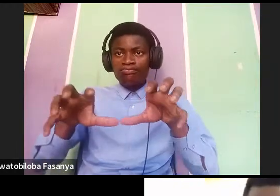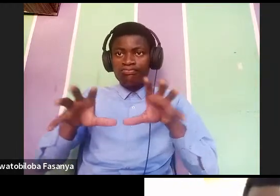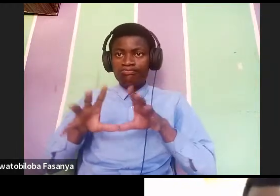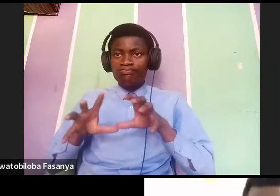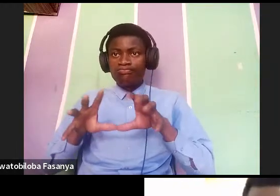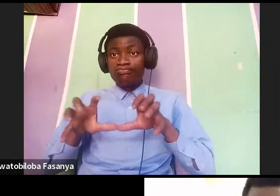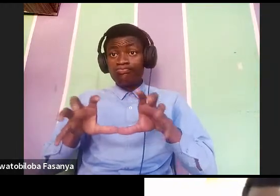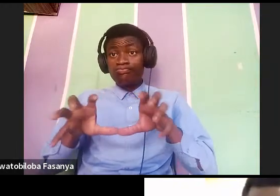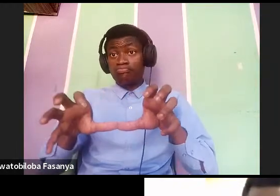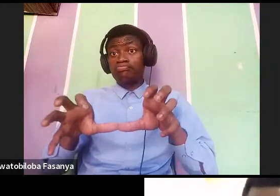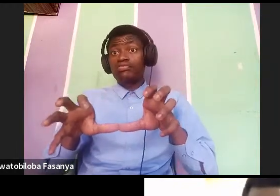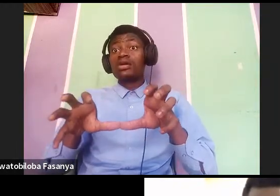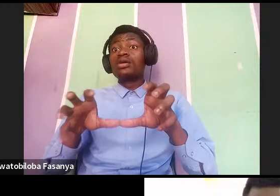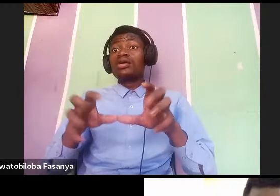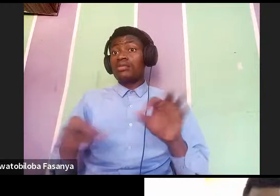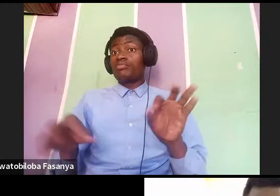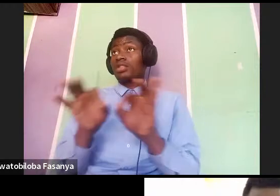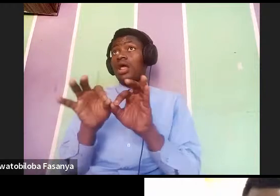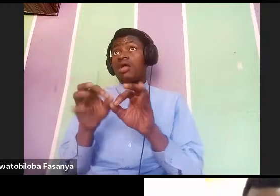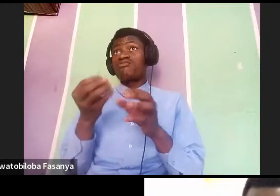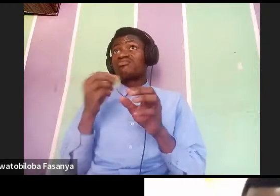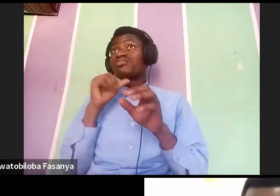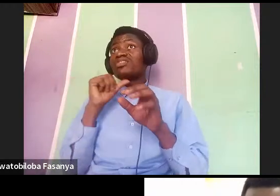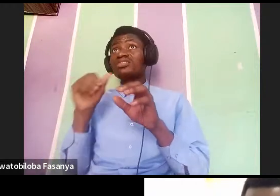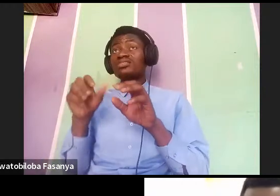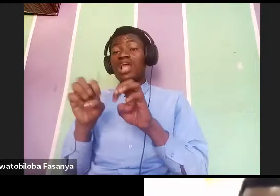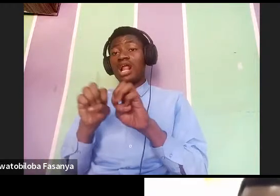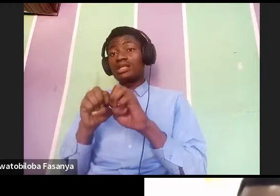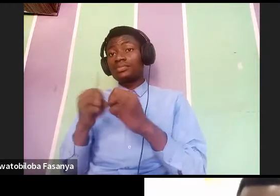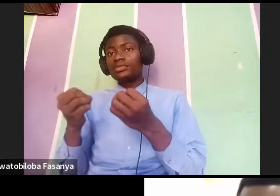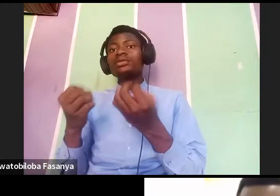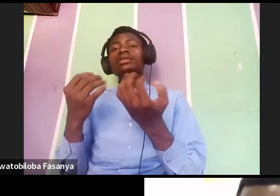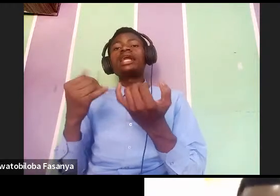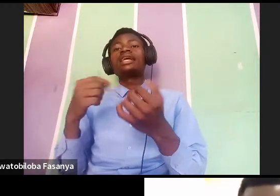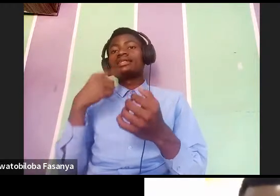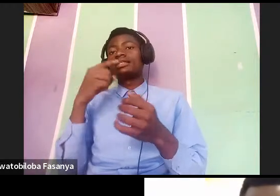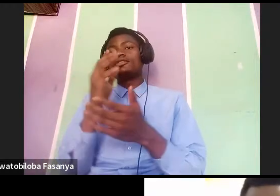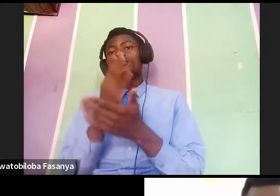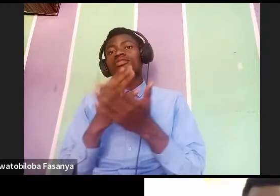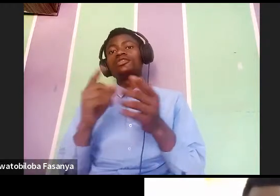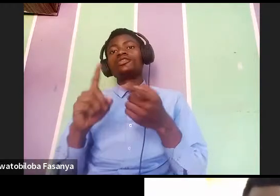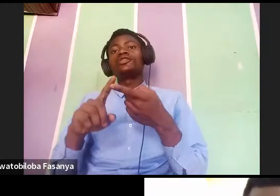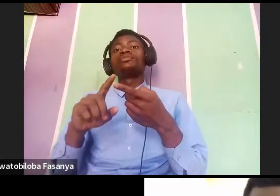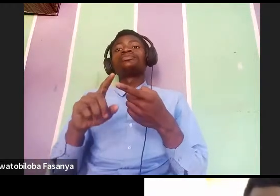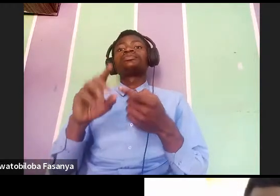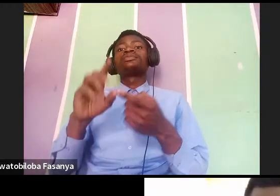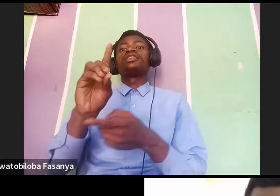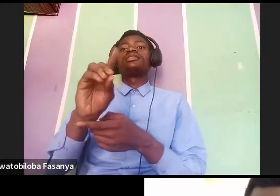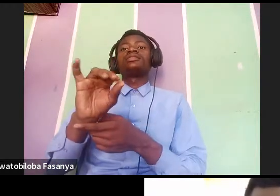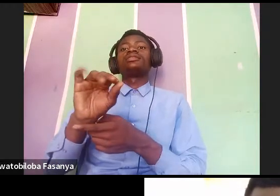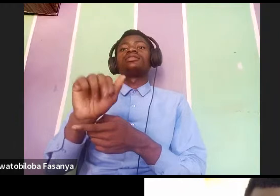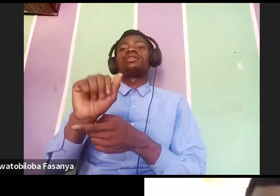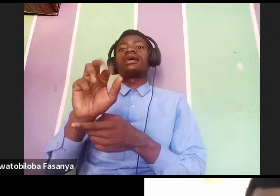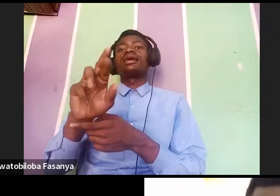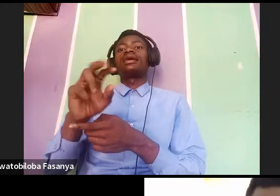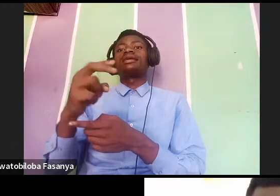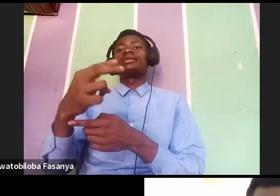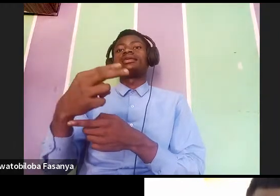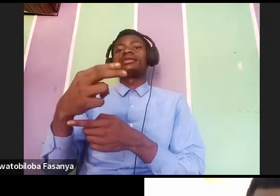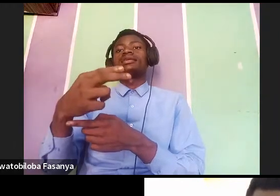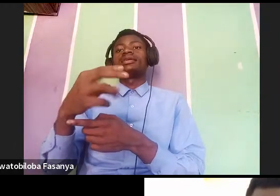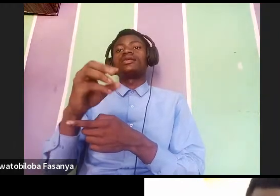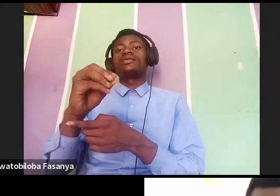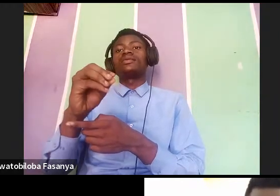said something about the diarrhea that is self-limiting. So in Nigeria, all our parents basically, they like drugs, of course.